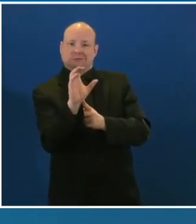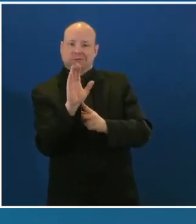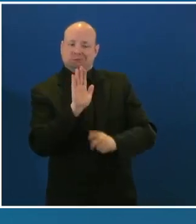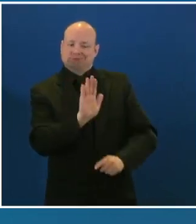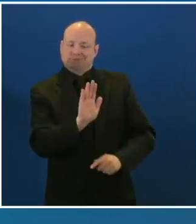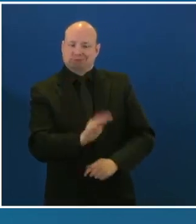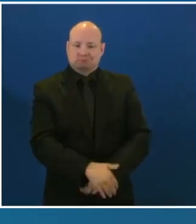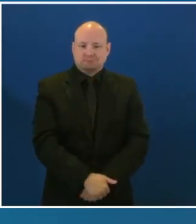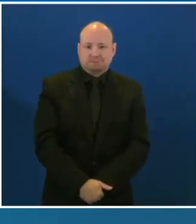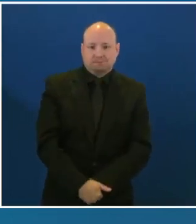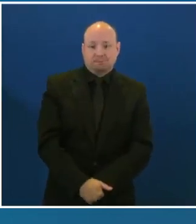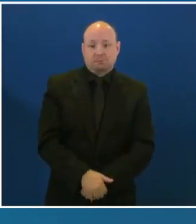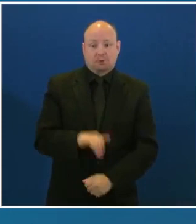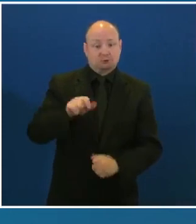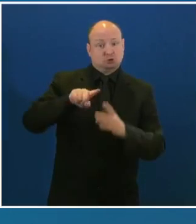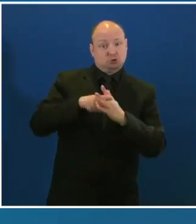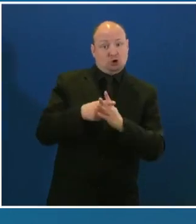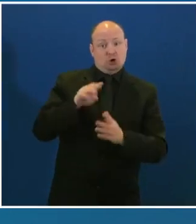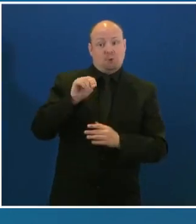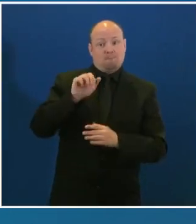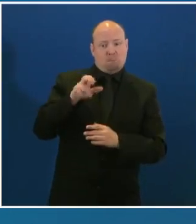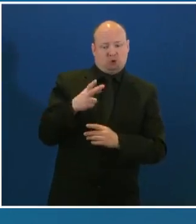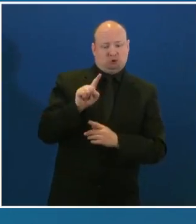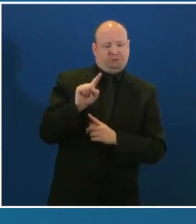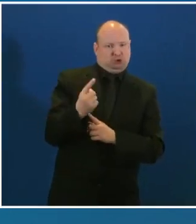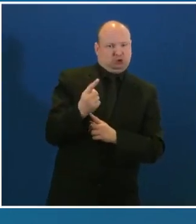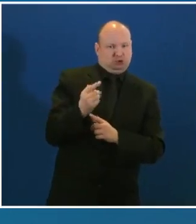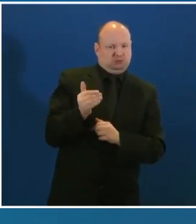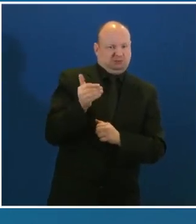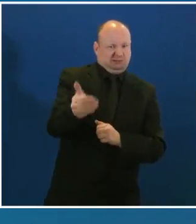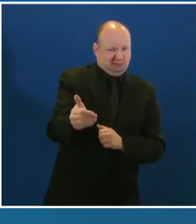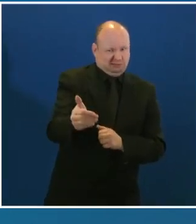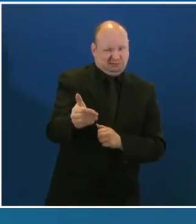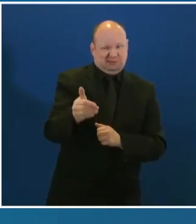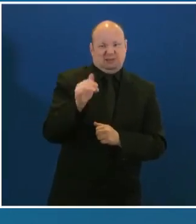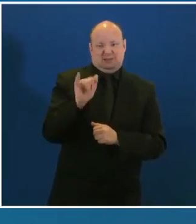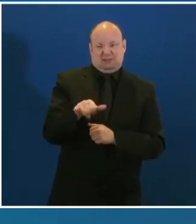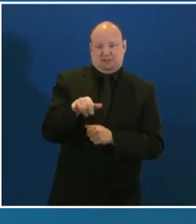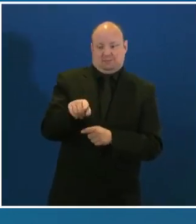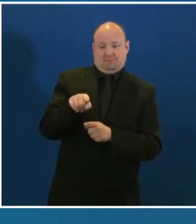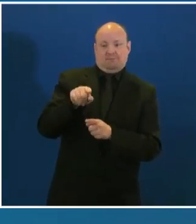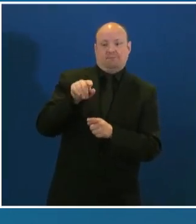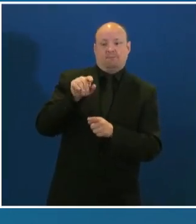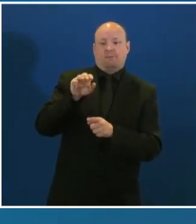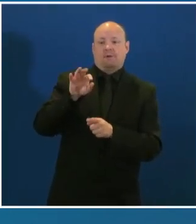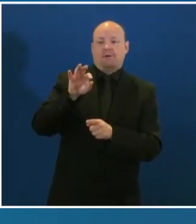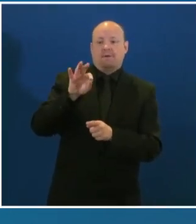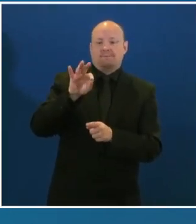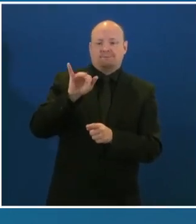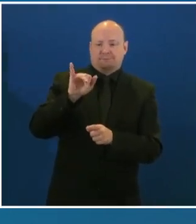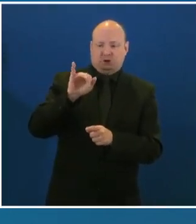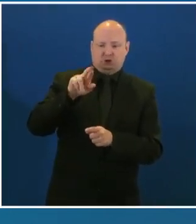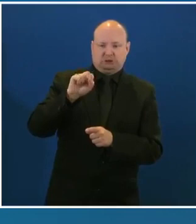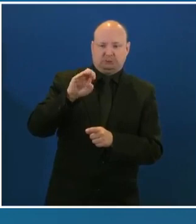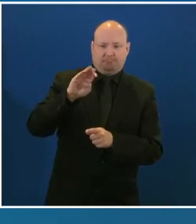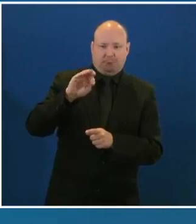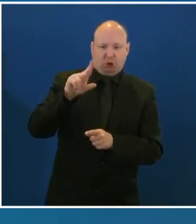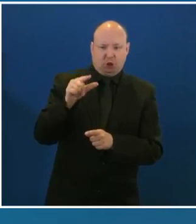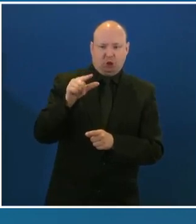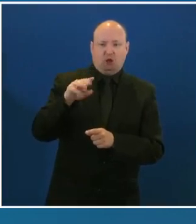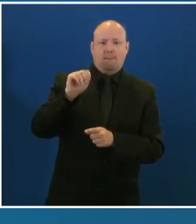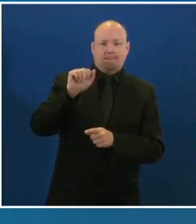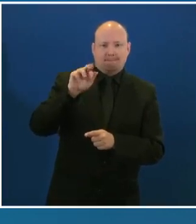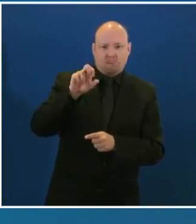Starting March 1, both the Furstenberg and Marshall Community Centers will offer extended hours for